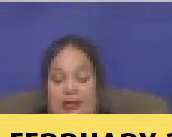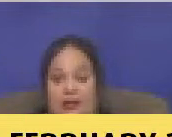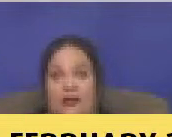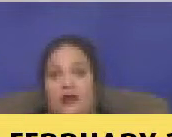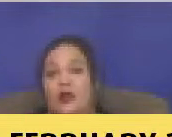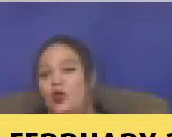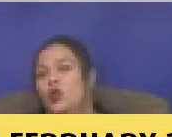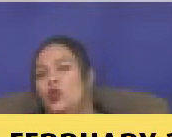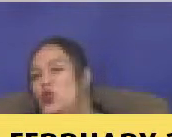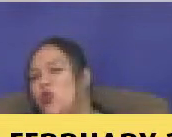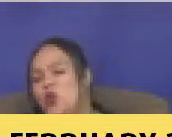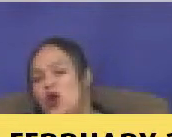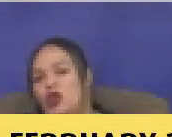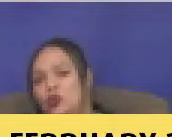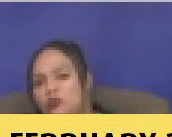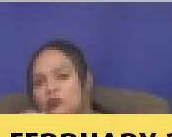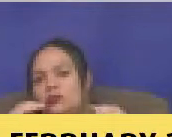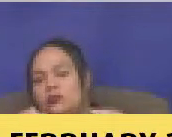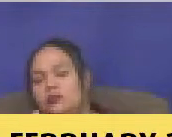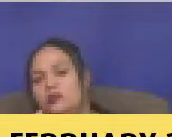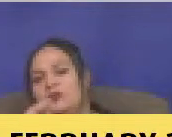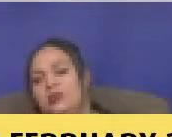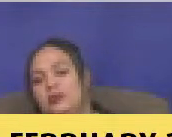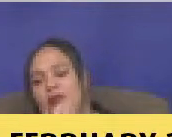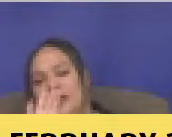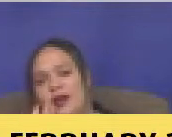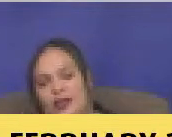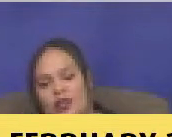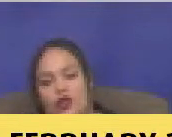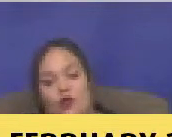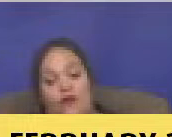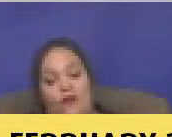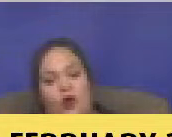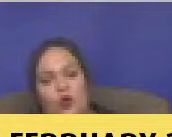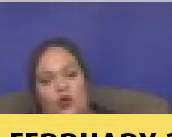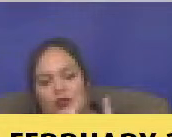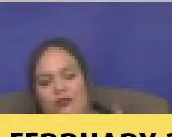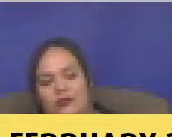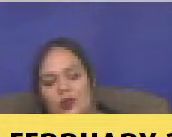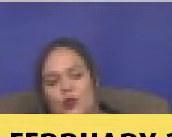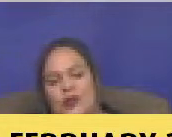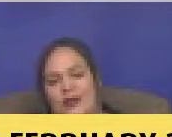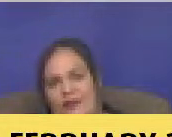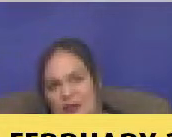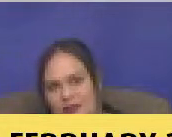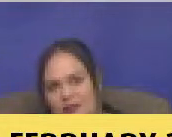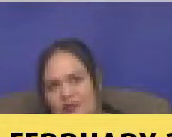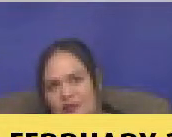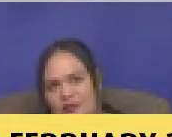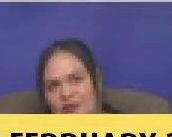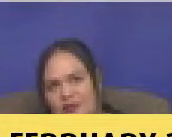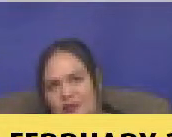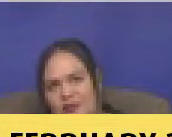to enhance NYDA to conform to the principles of good governance?